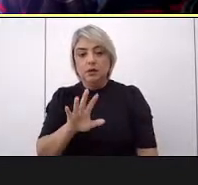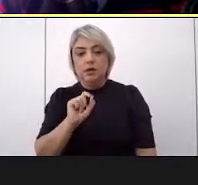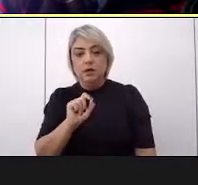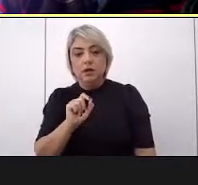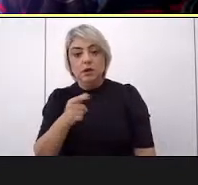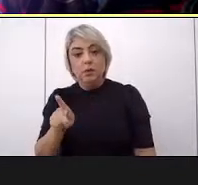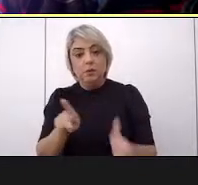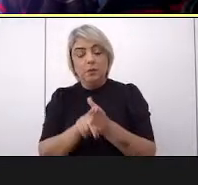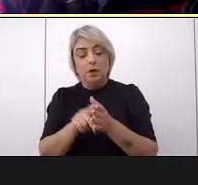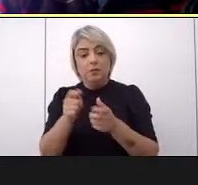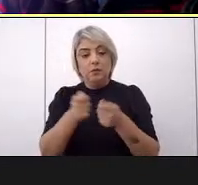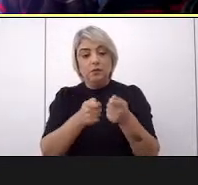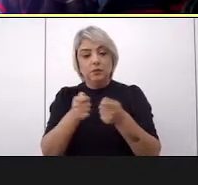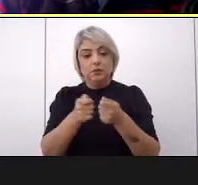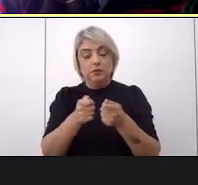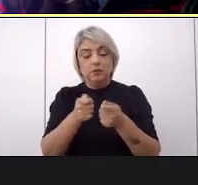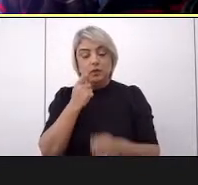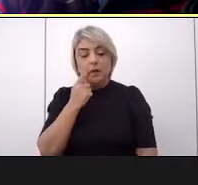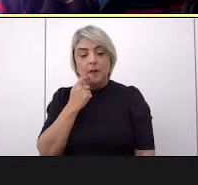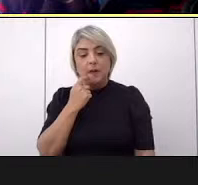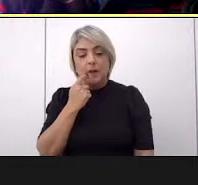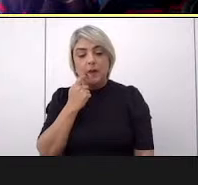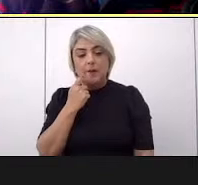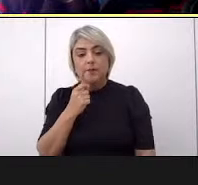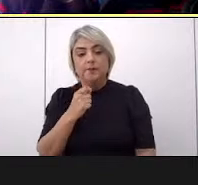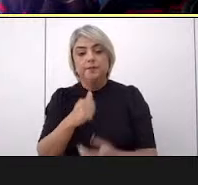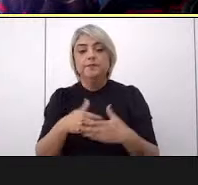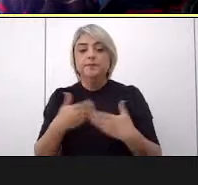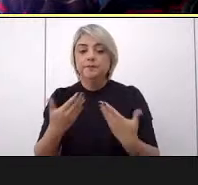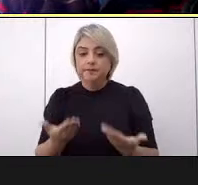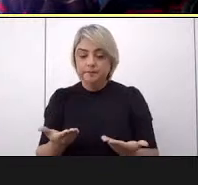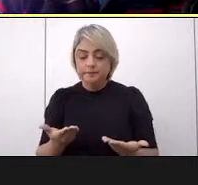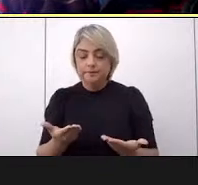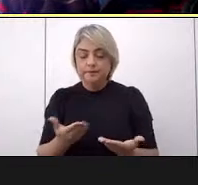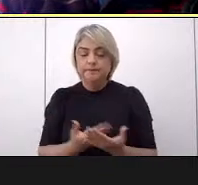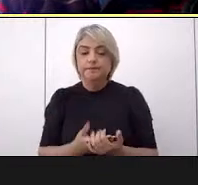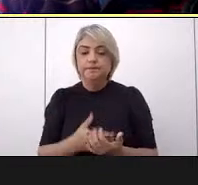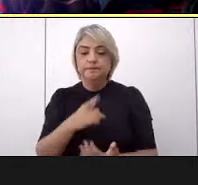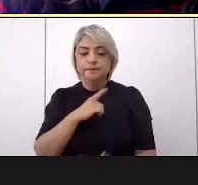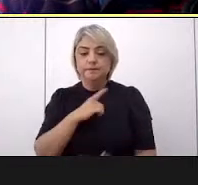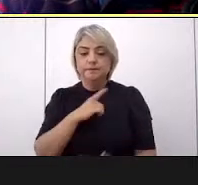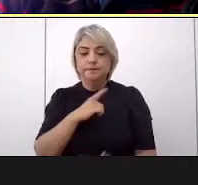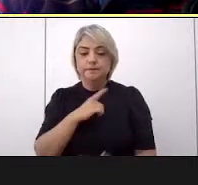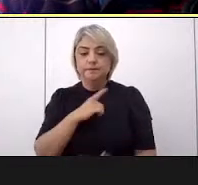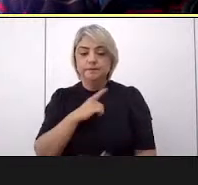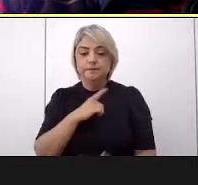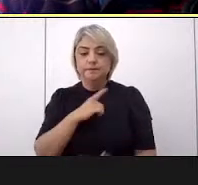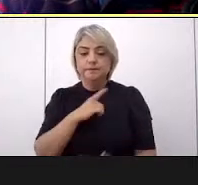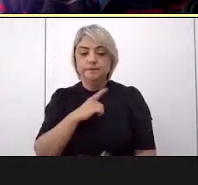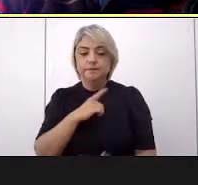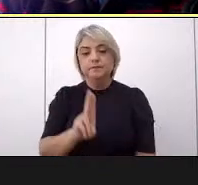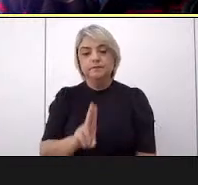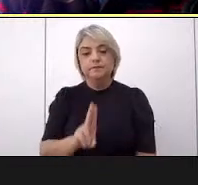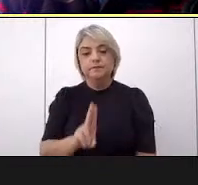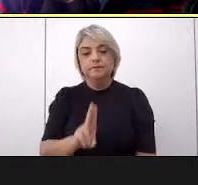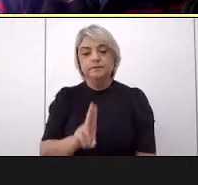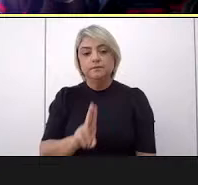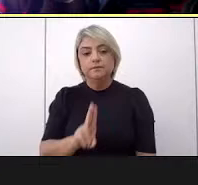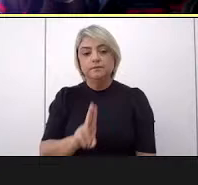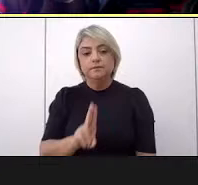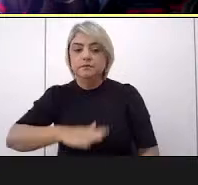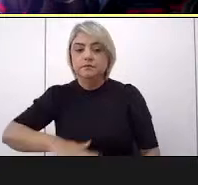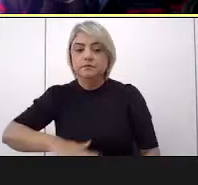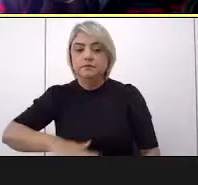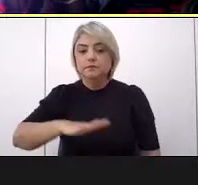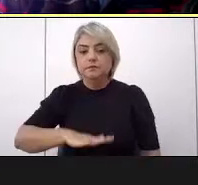These approaches focus on the way in which actors use legal resources. They consider the legal framework of